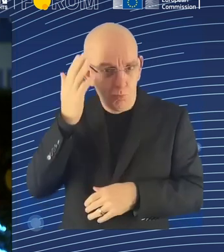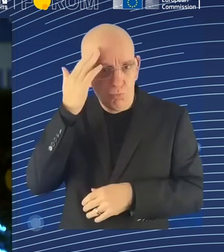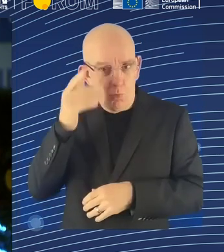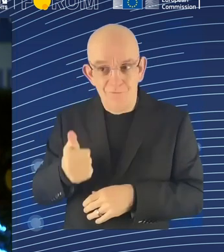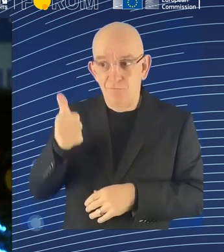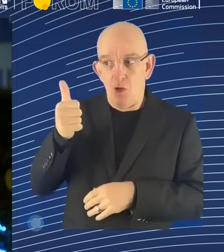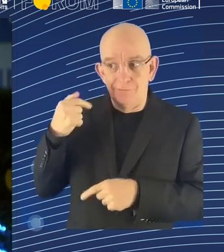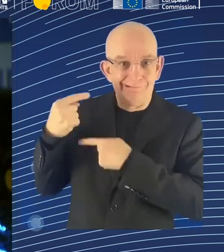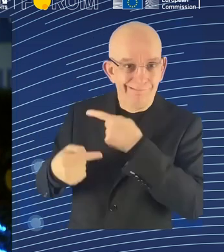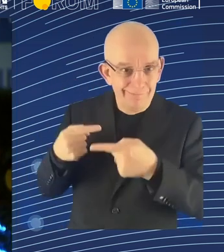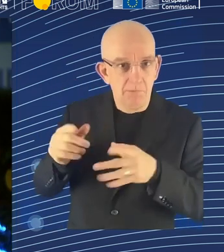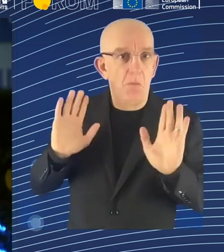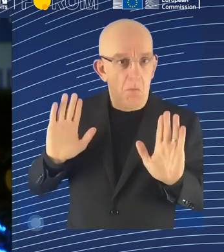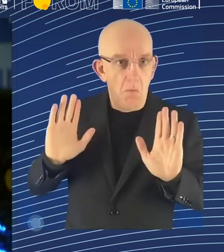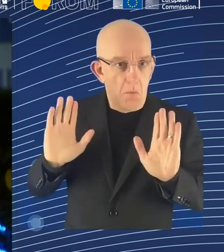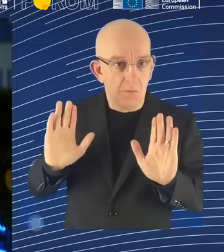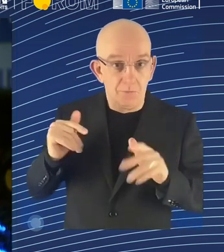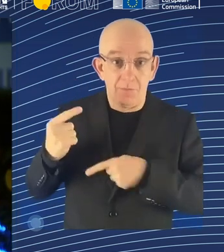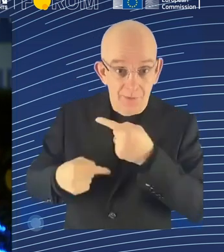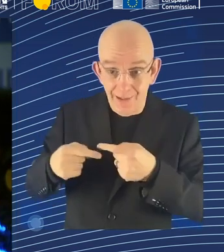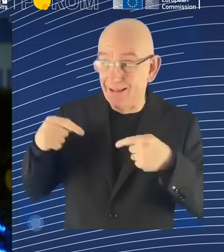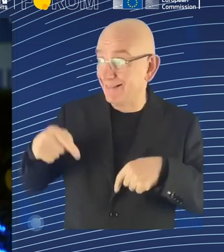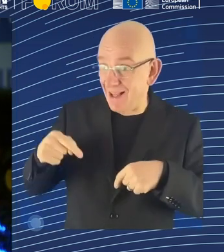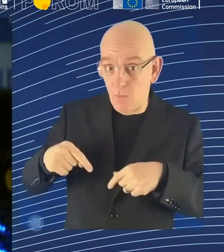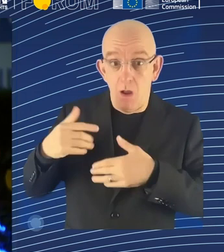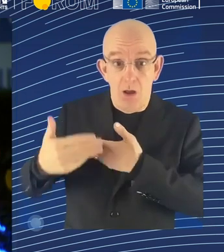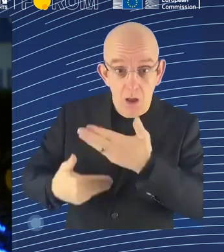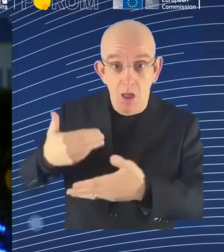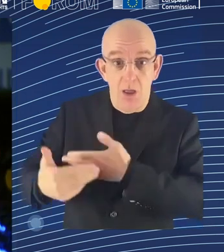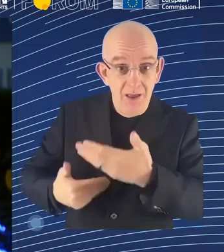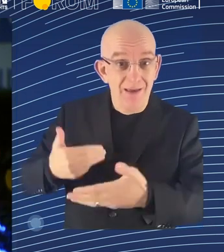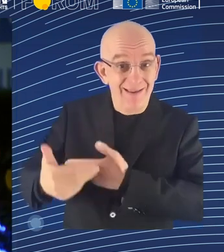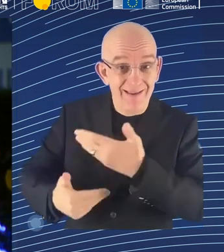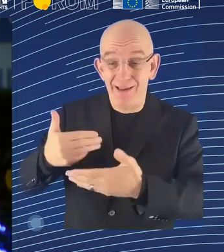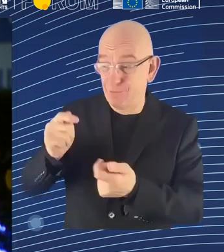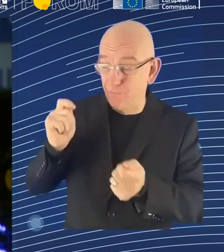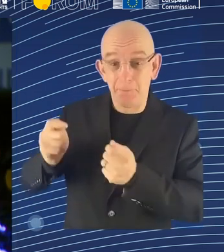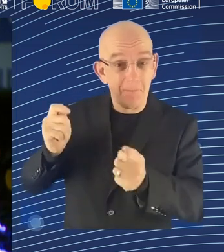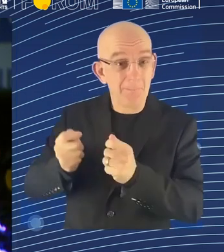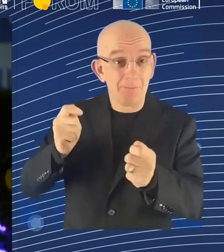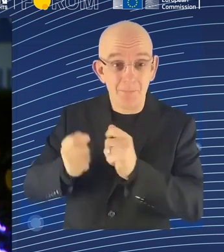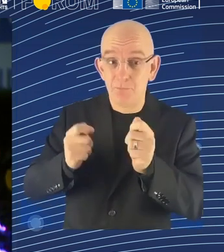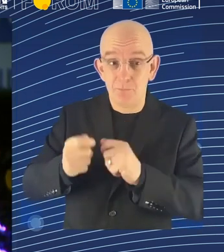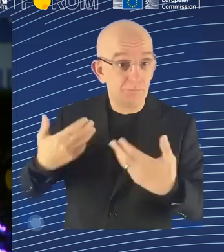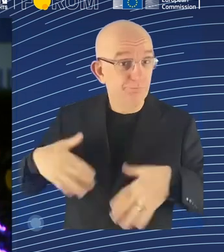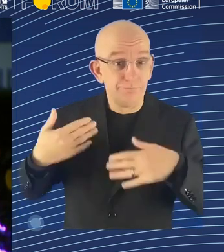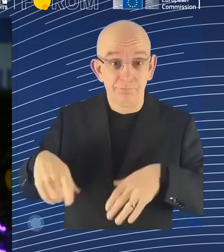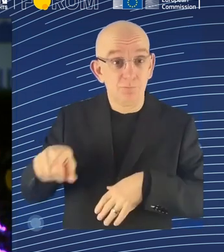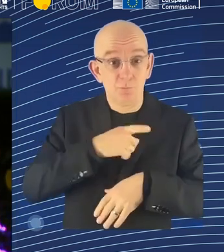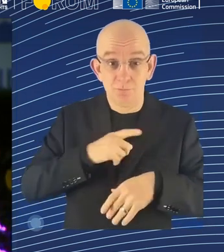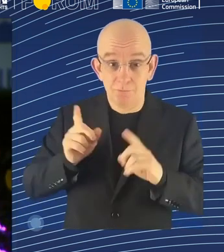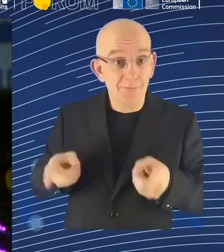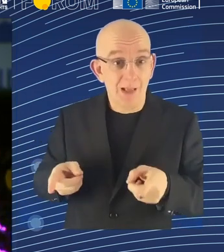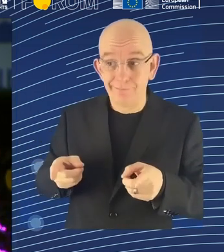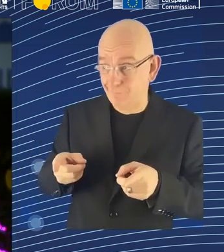be exponential compared with the data that may have been used or exploited previously, and which has led to new services for